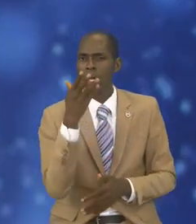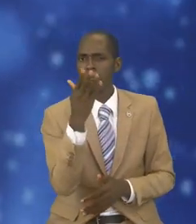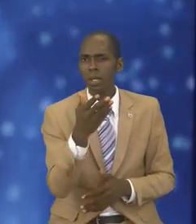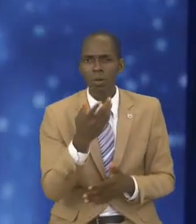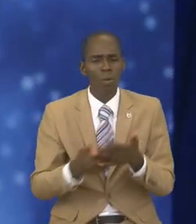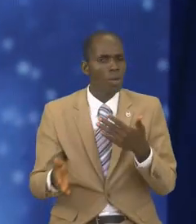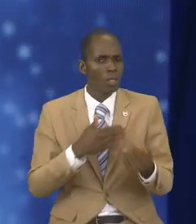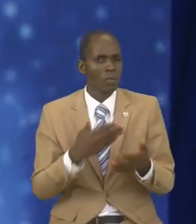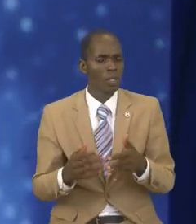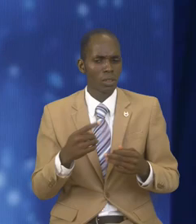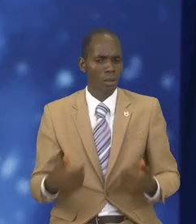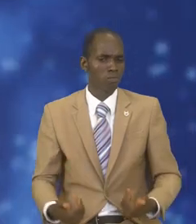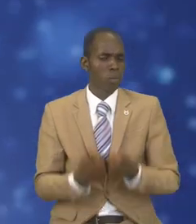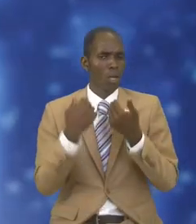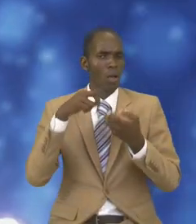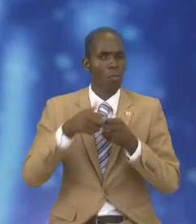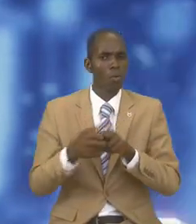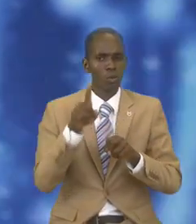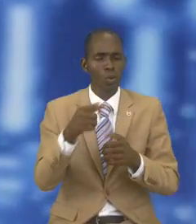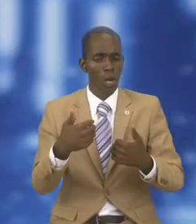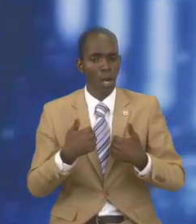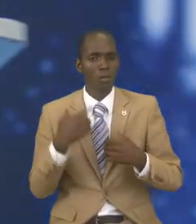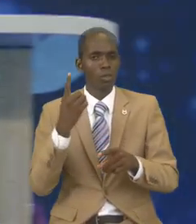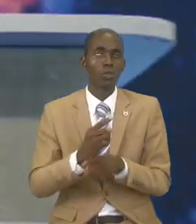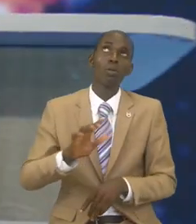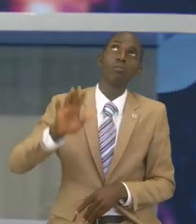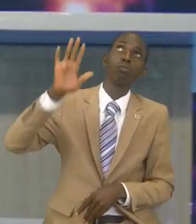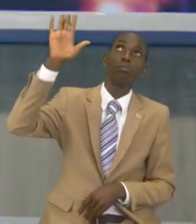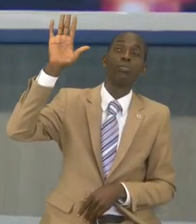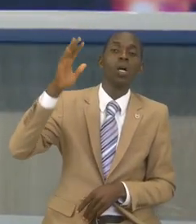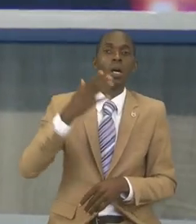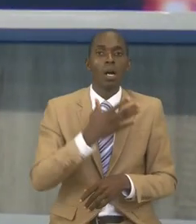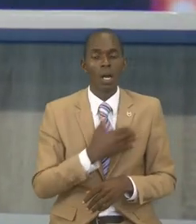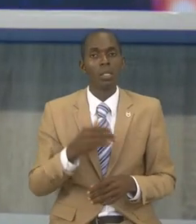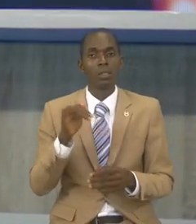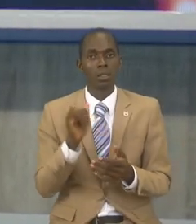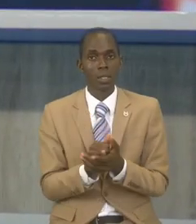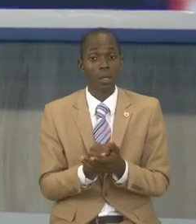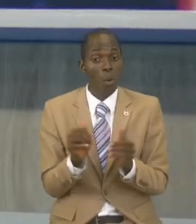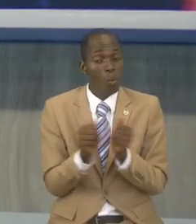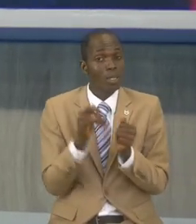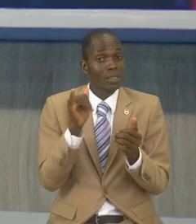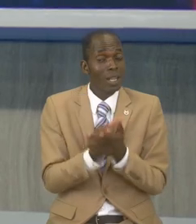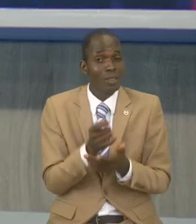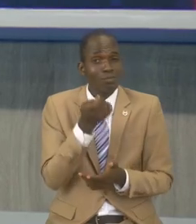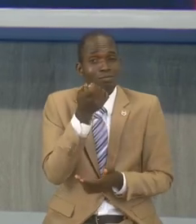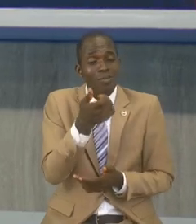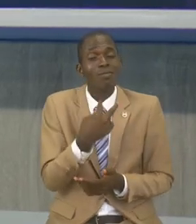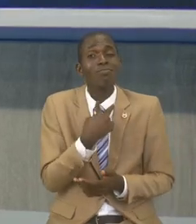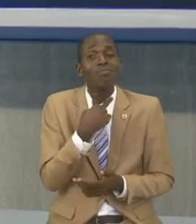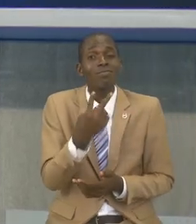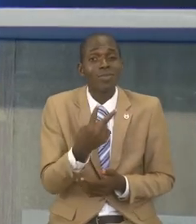your challenge, your problem is, raise up your hand now. And indeed, and with my voice that was almost